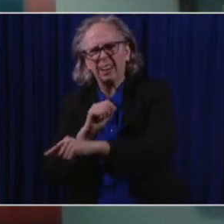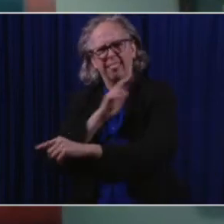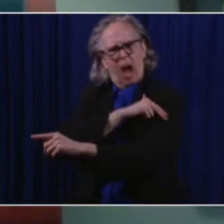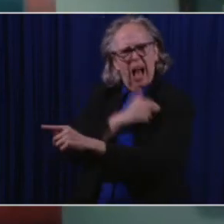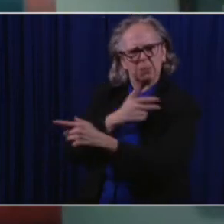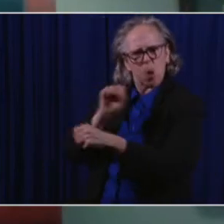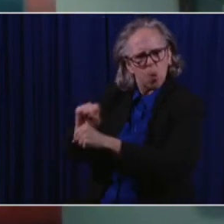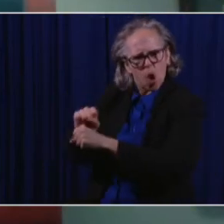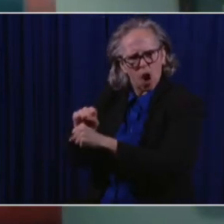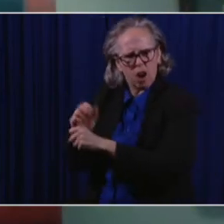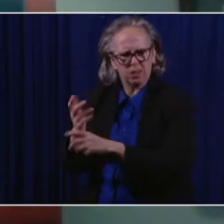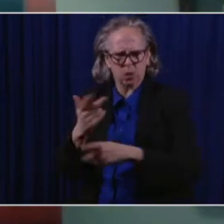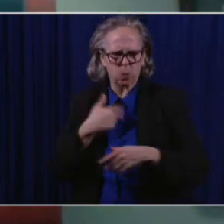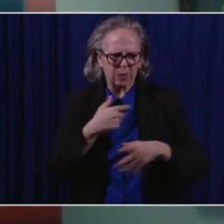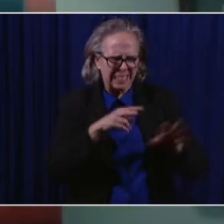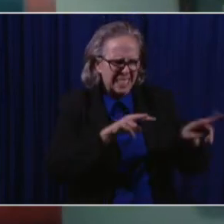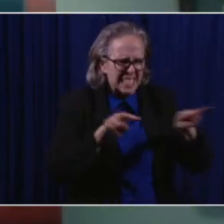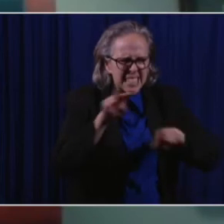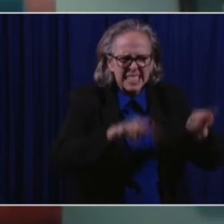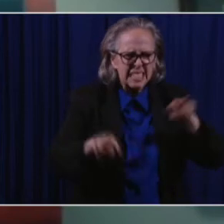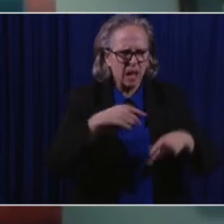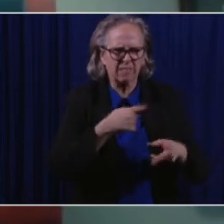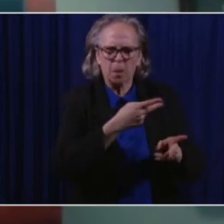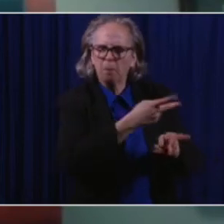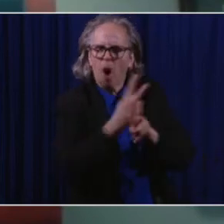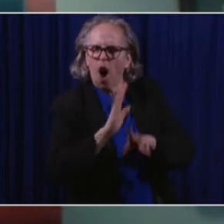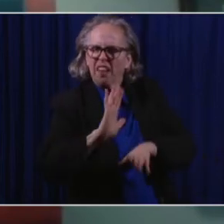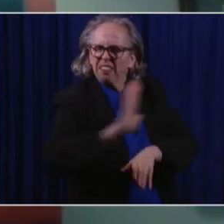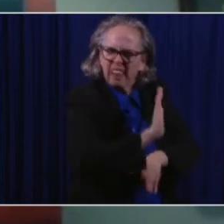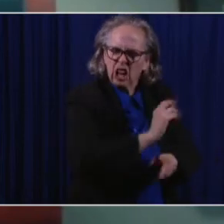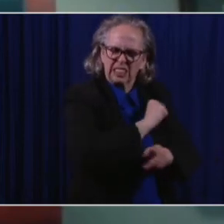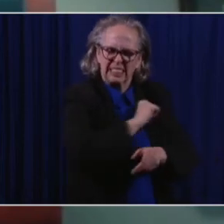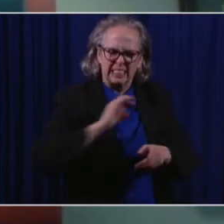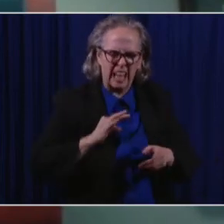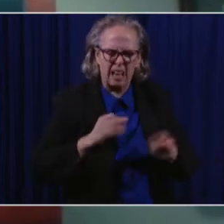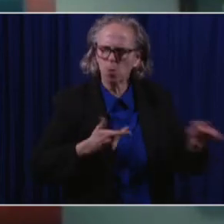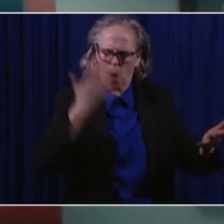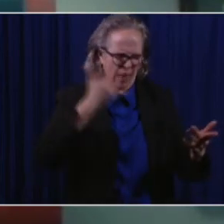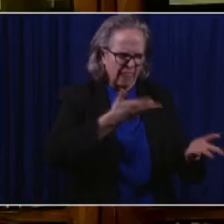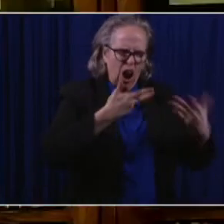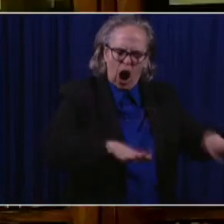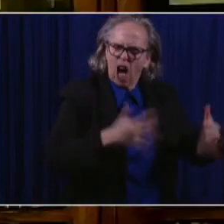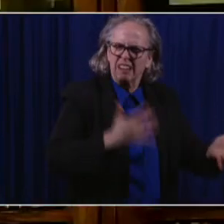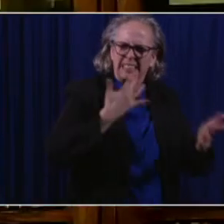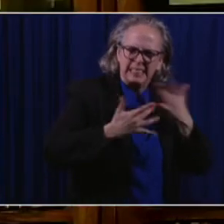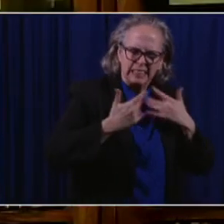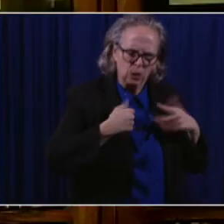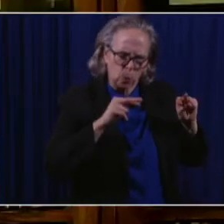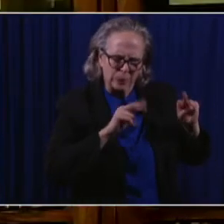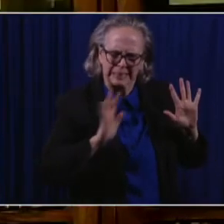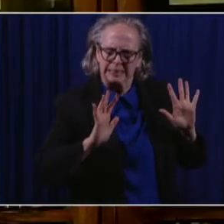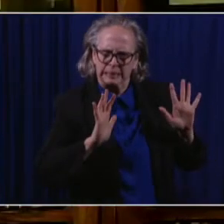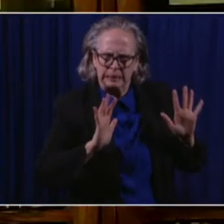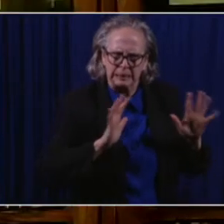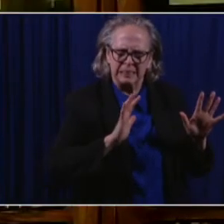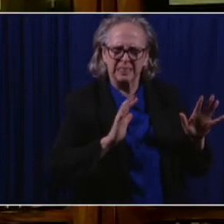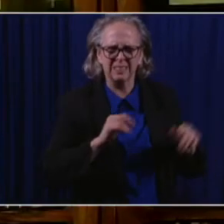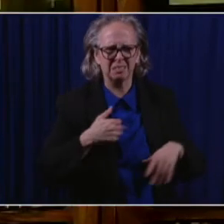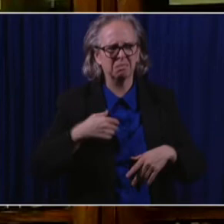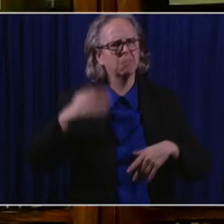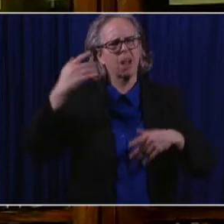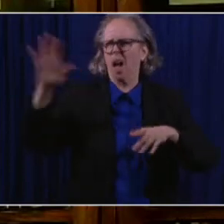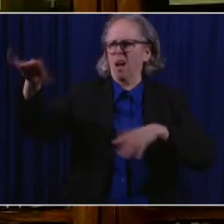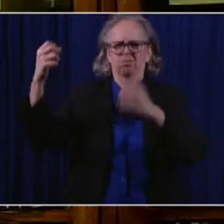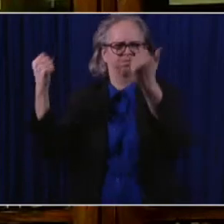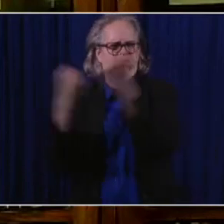in and not having the adequate ambulatory resources to manage out in the community. Yeah, Rhonda, I would agree. We started about 2 weeks